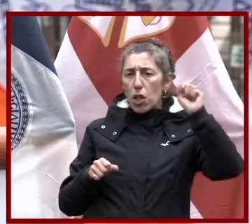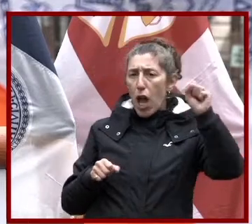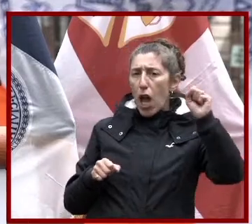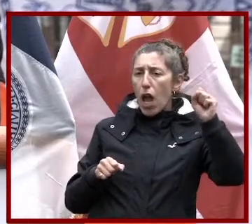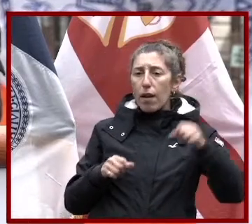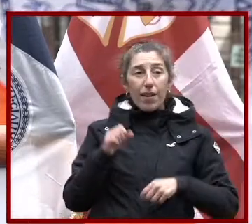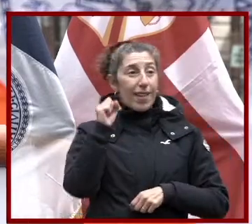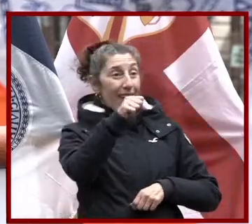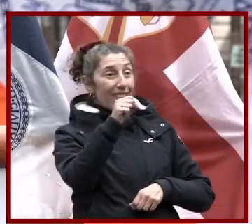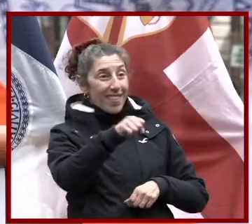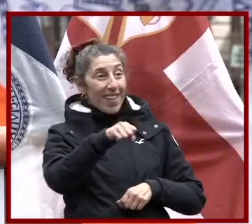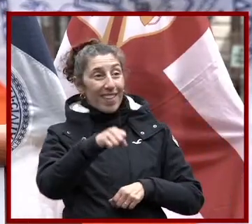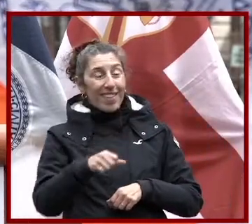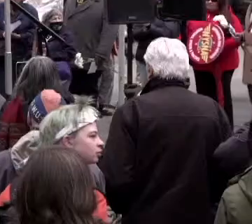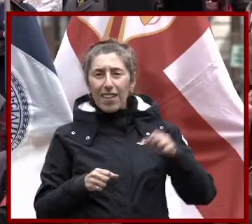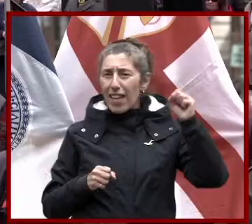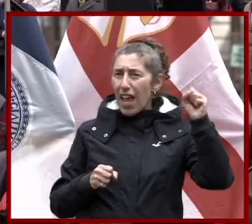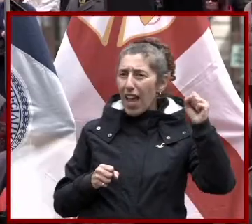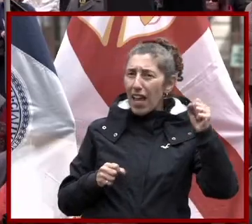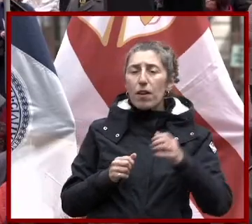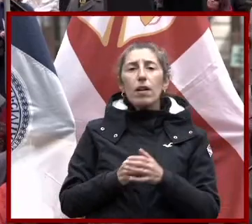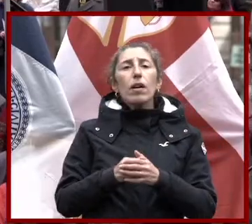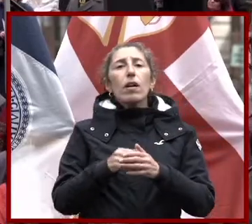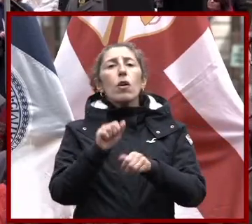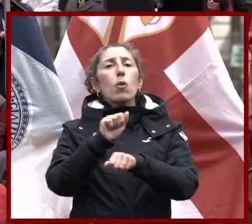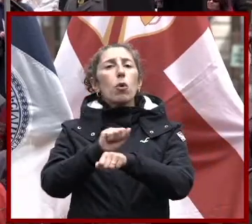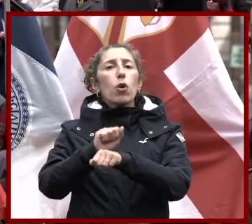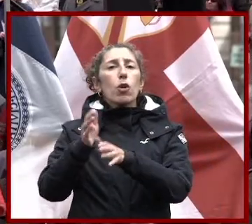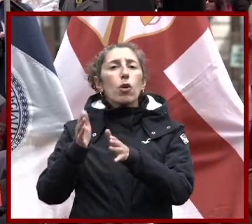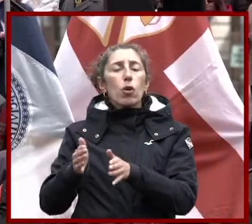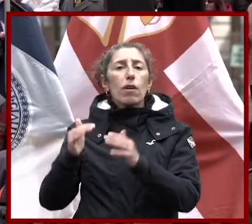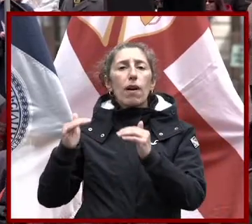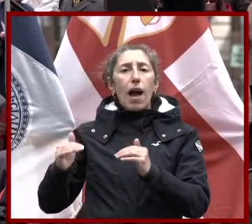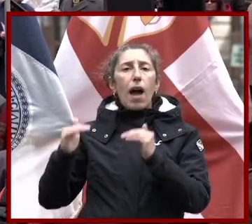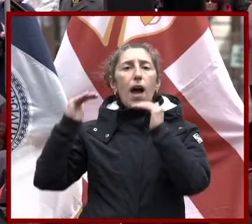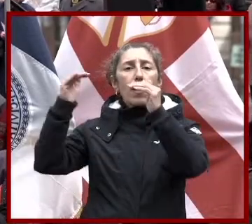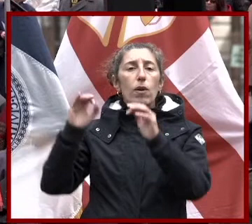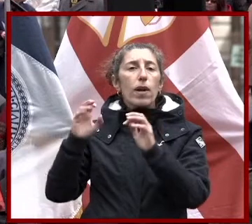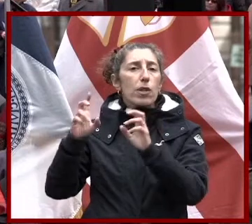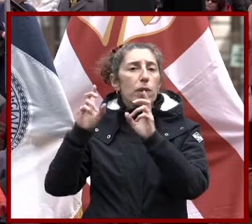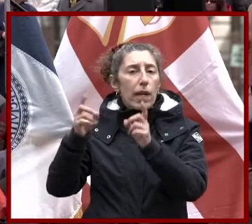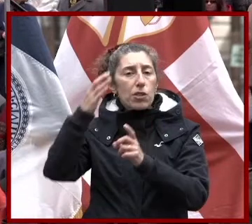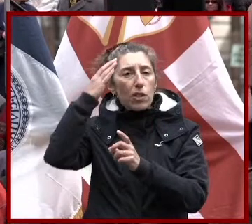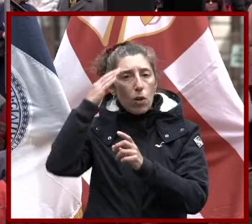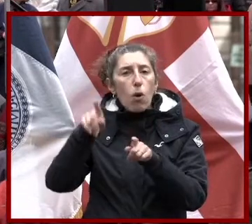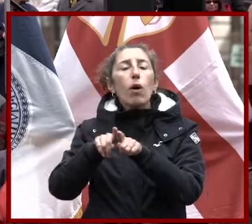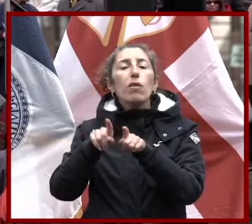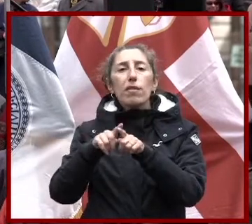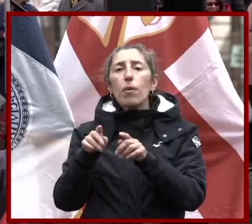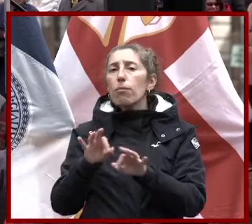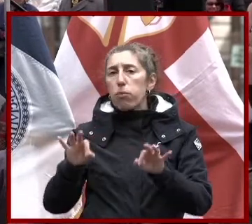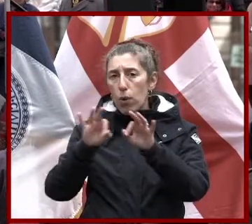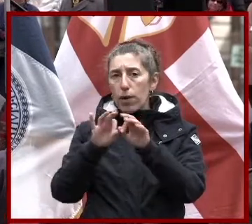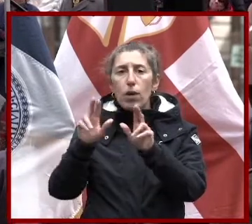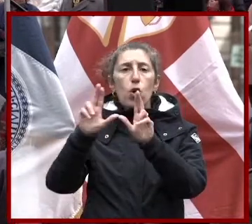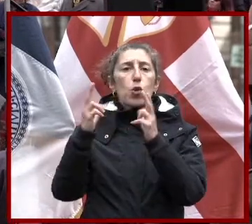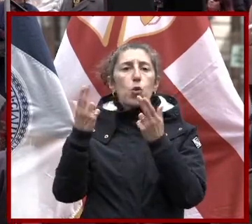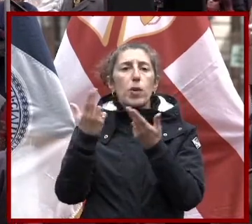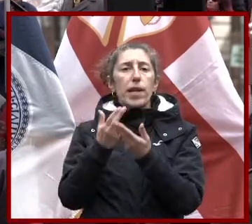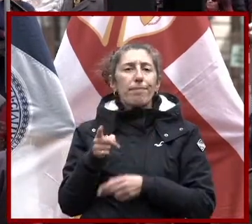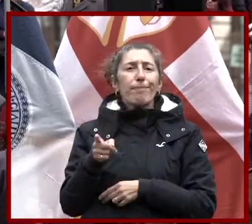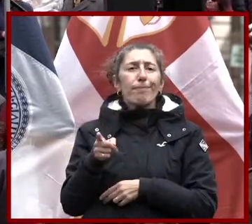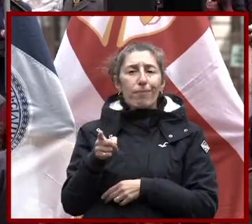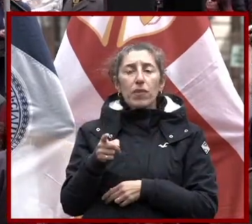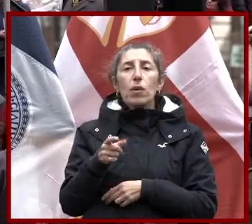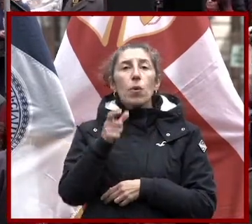Workers, yes, workers in higher education also know this. And the people who teach in the